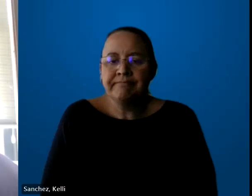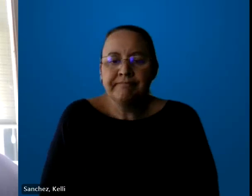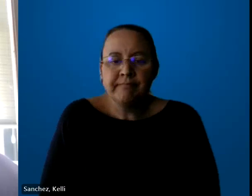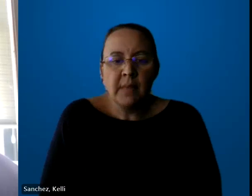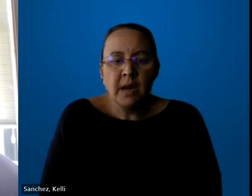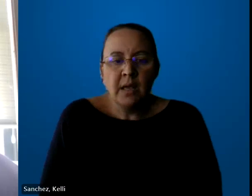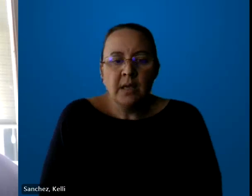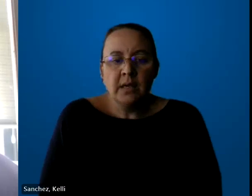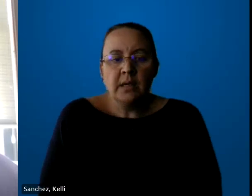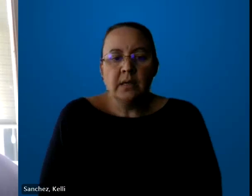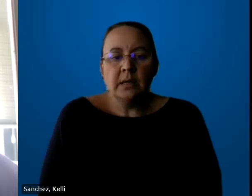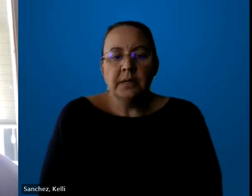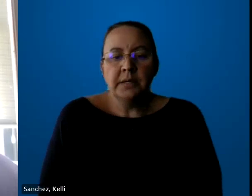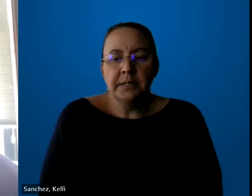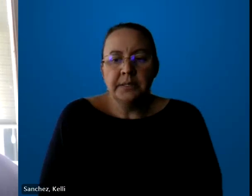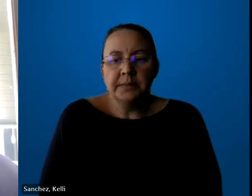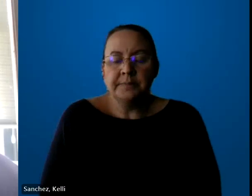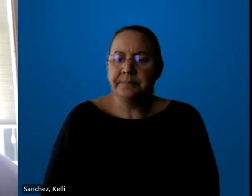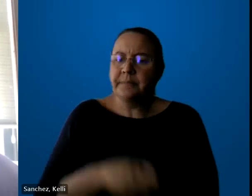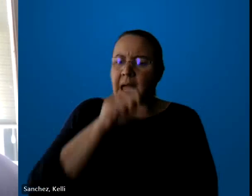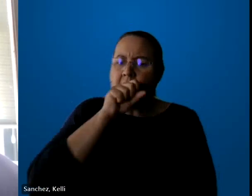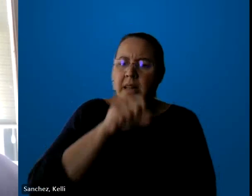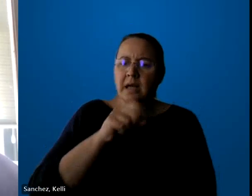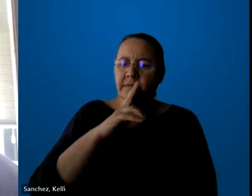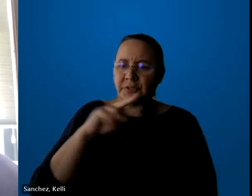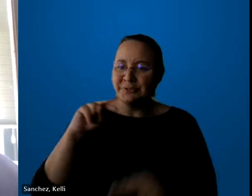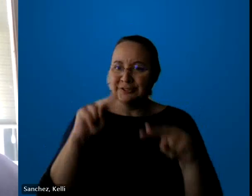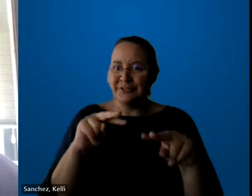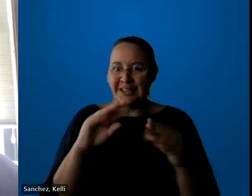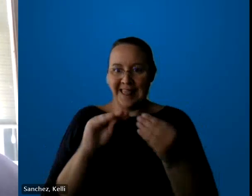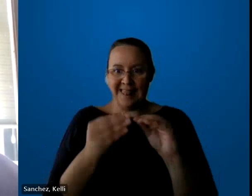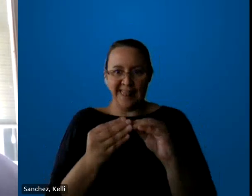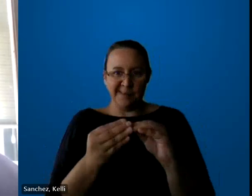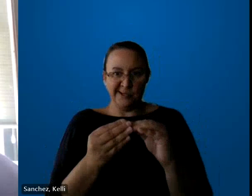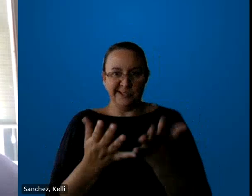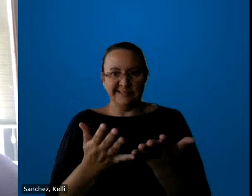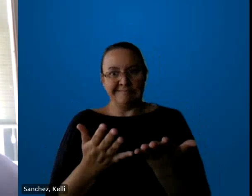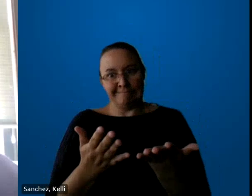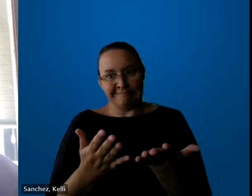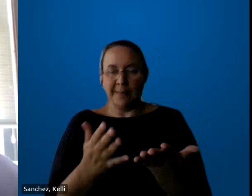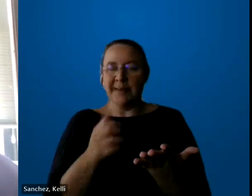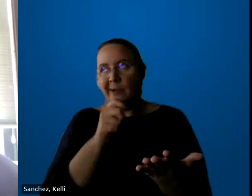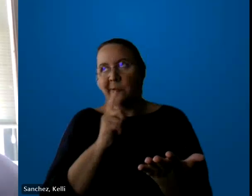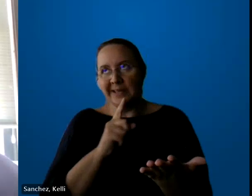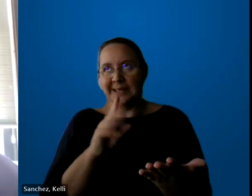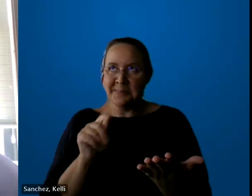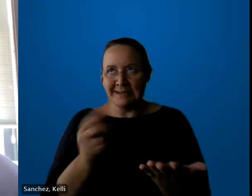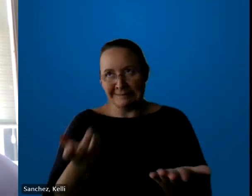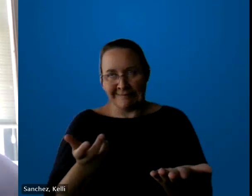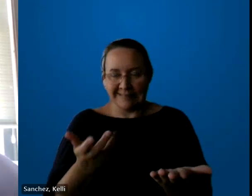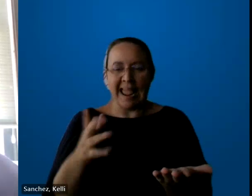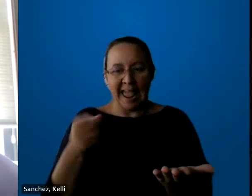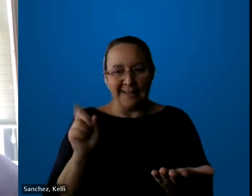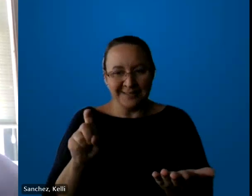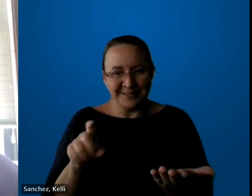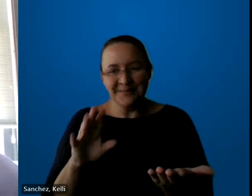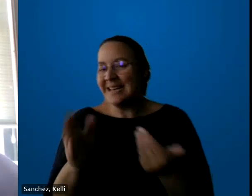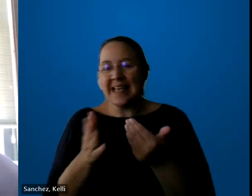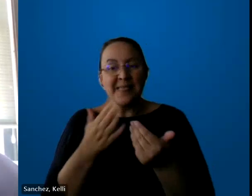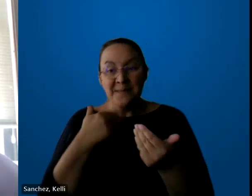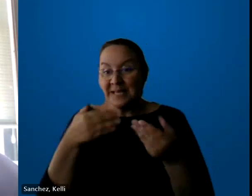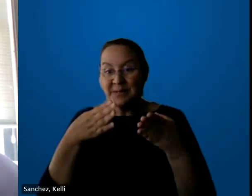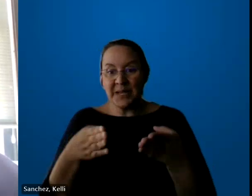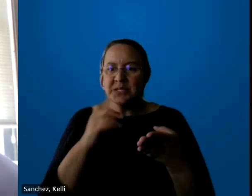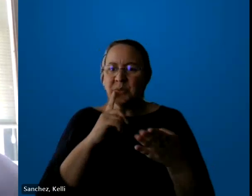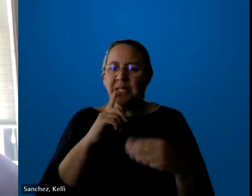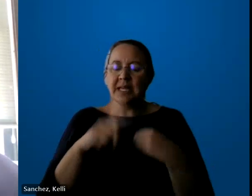I love to look at numbers. Yeah. Not really, but I have to. And so I think the best way is